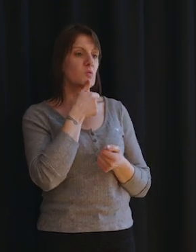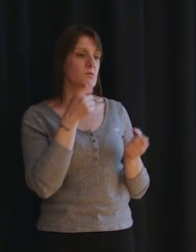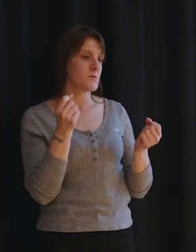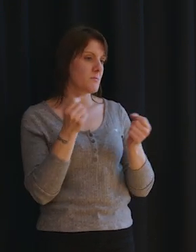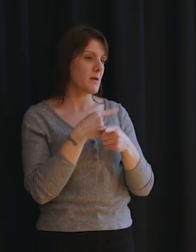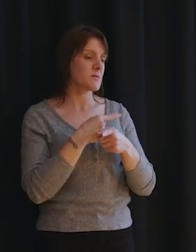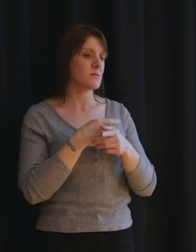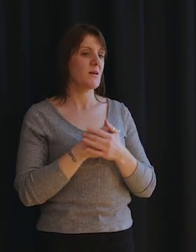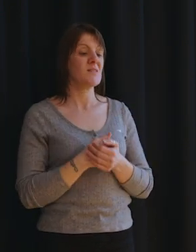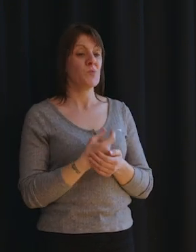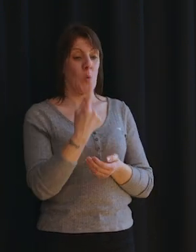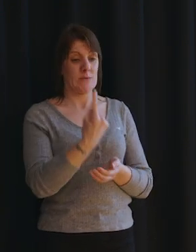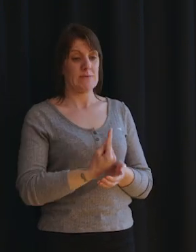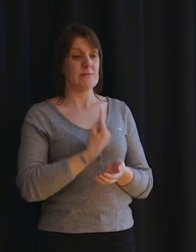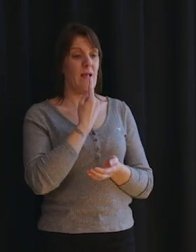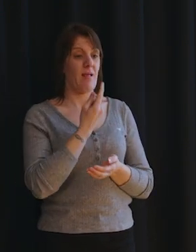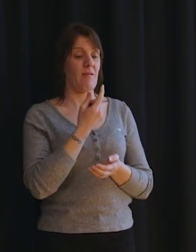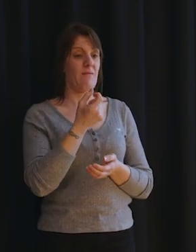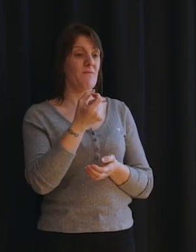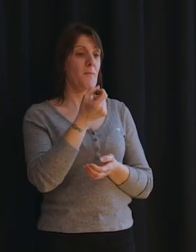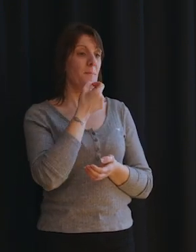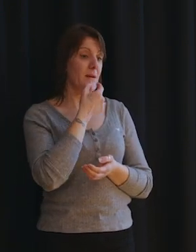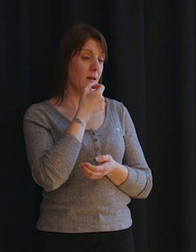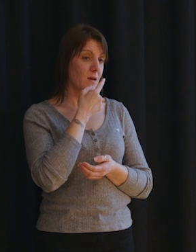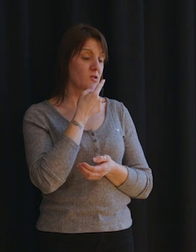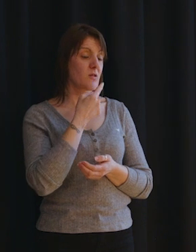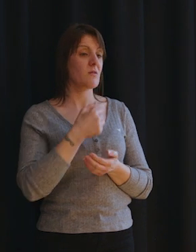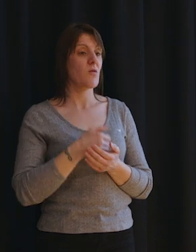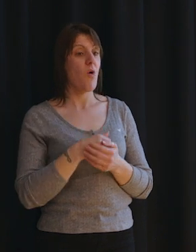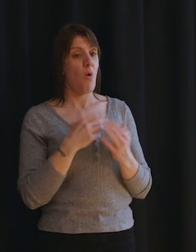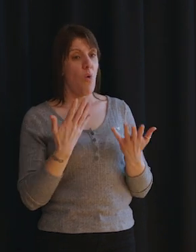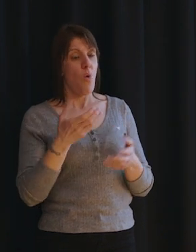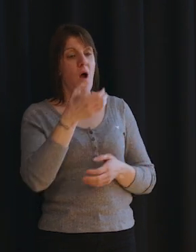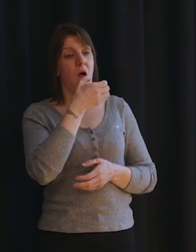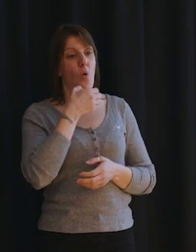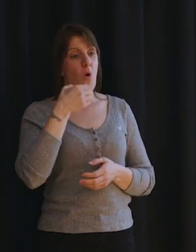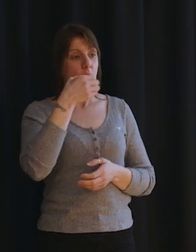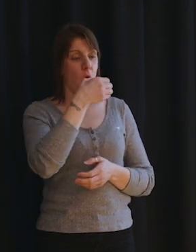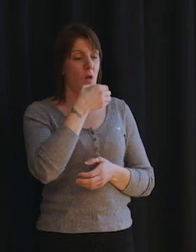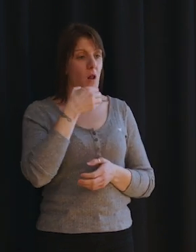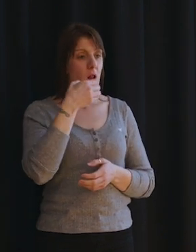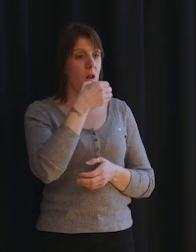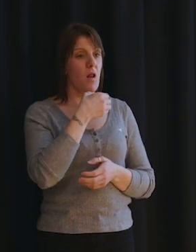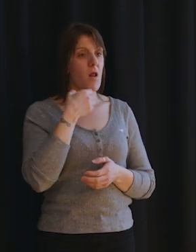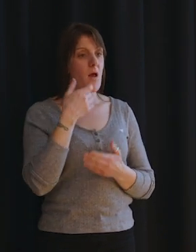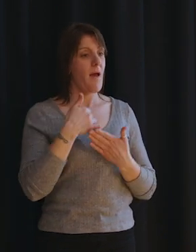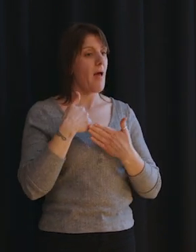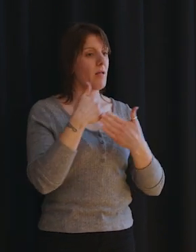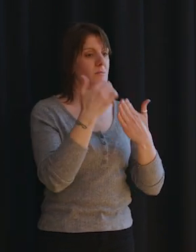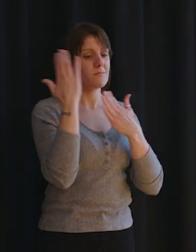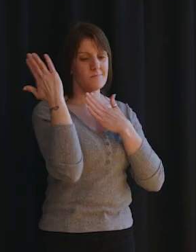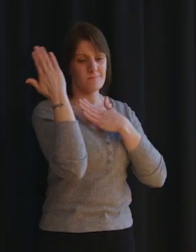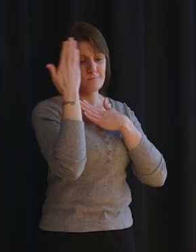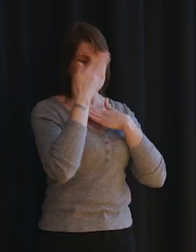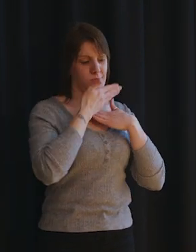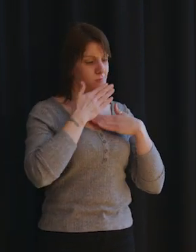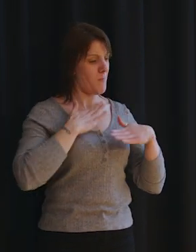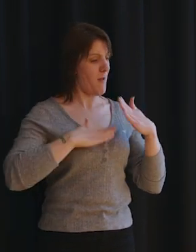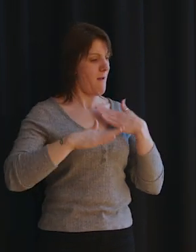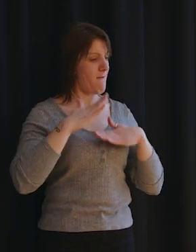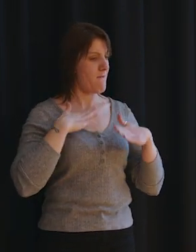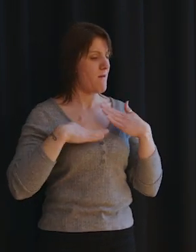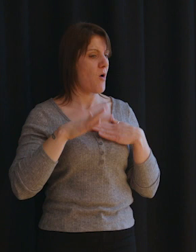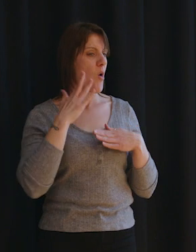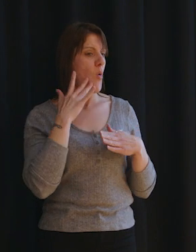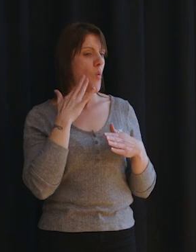of self-medication with drugs occasionally and or alcohol, and it helps them mask their behaviour when